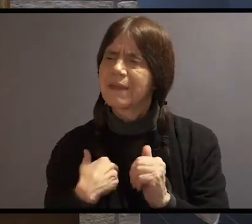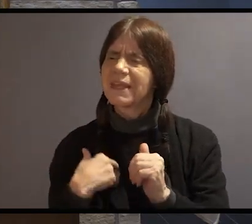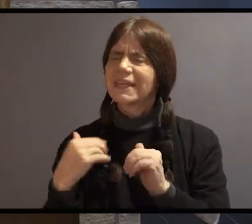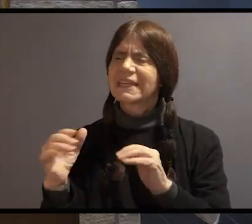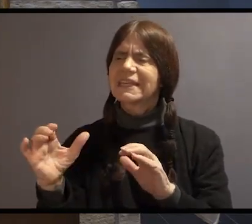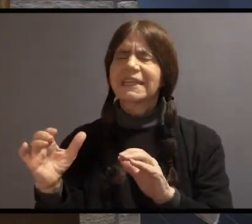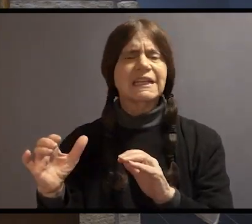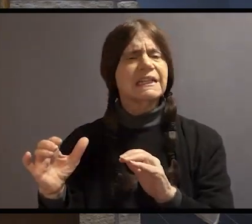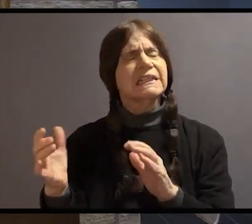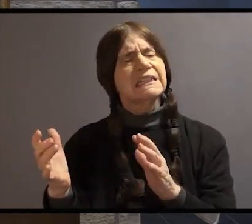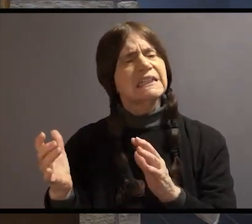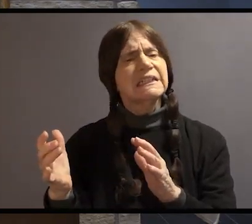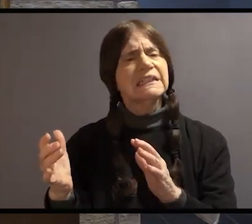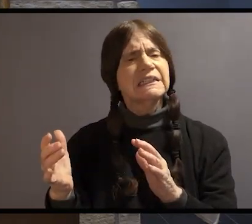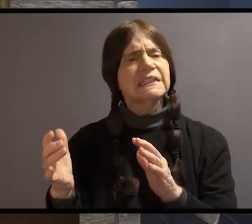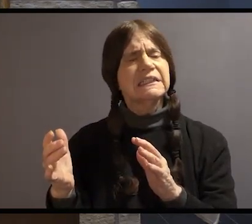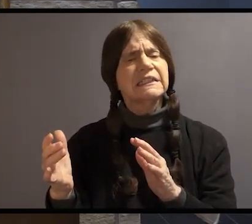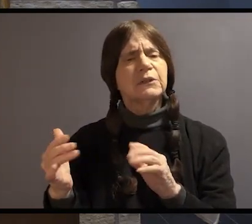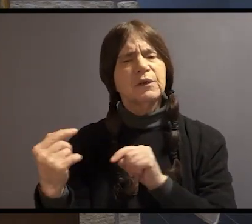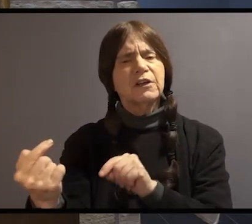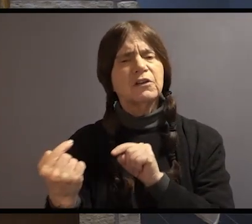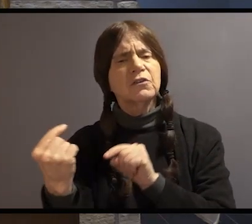Grass always looks greener.